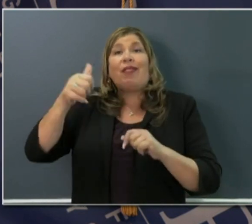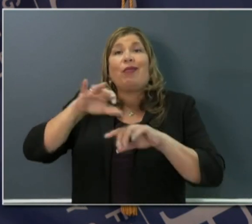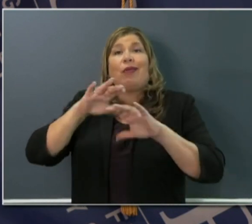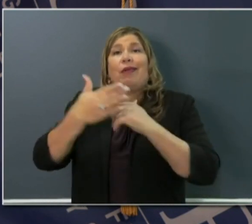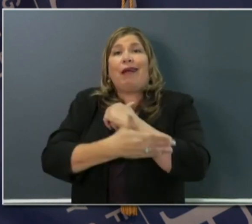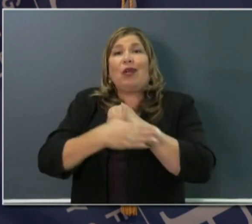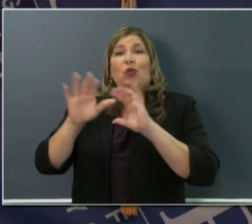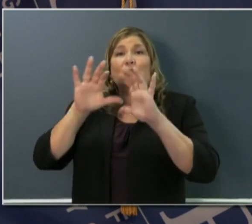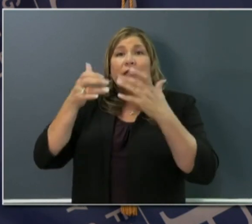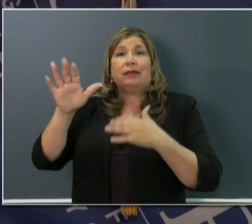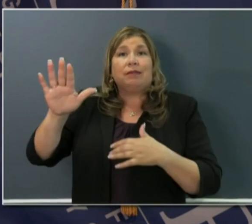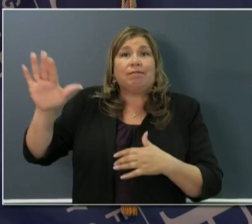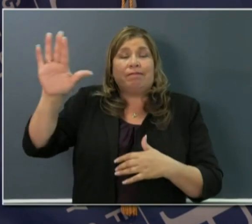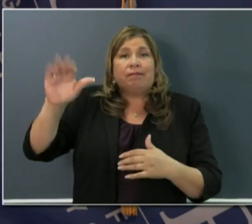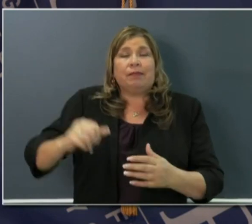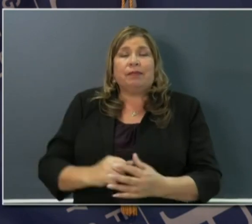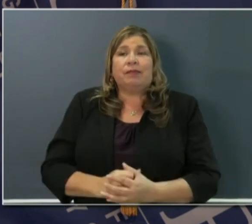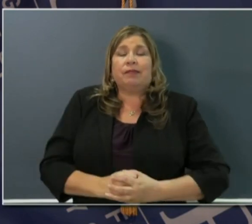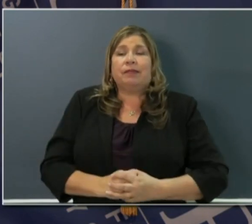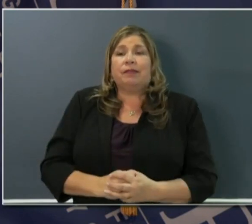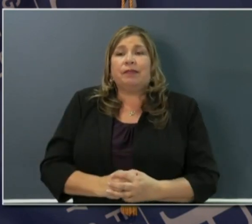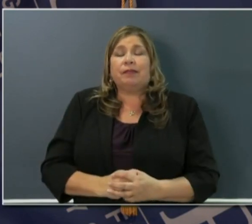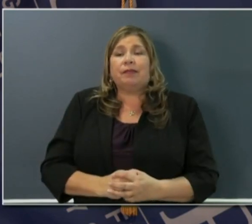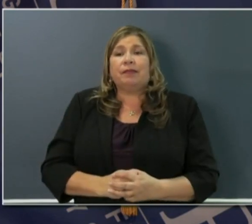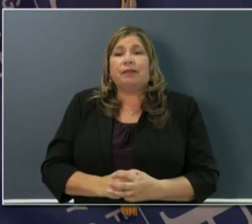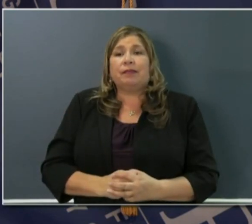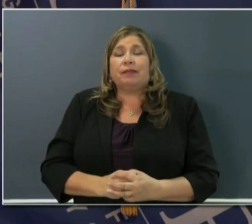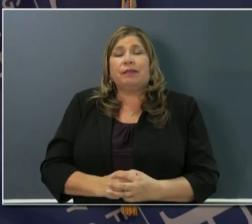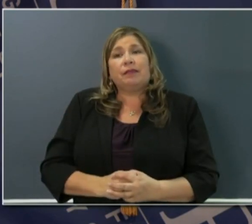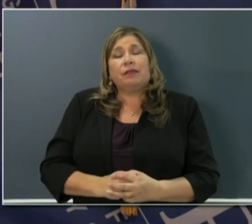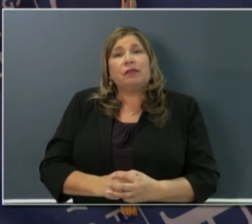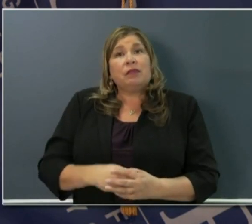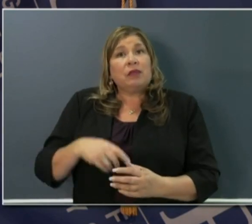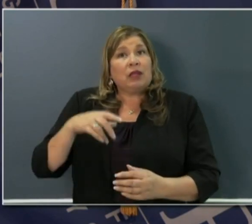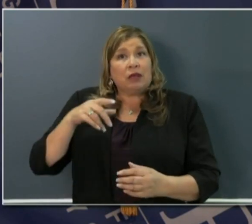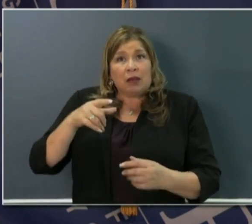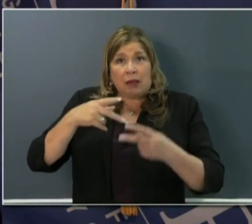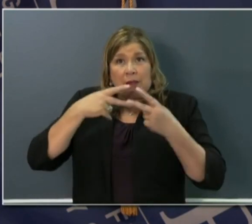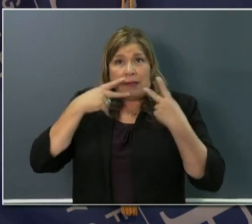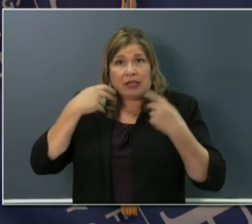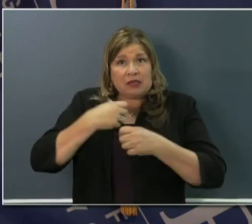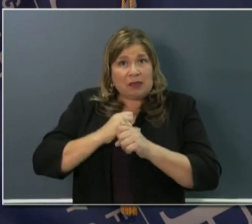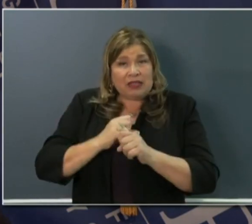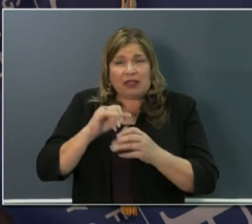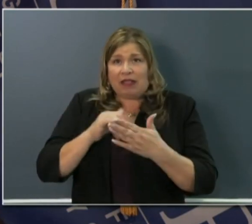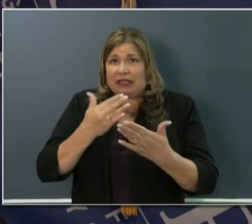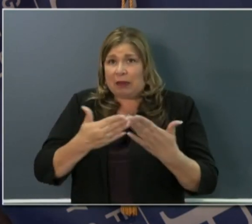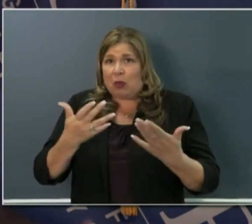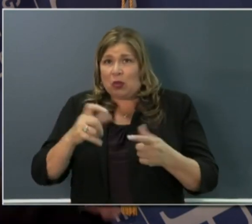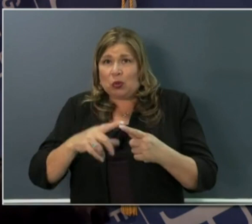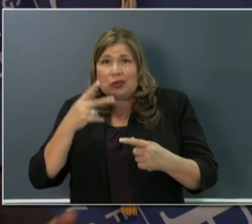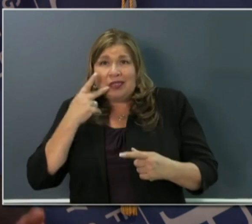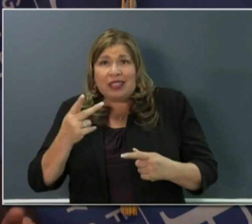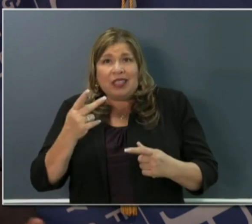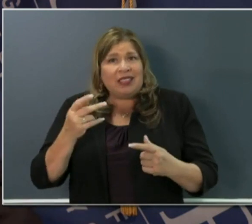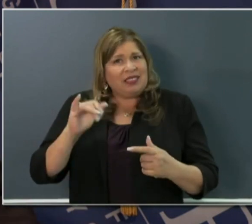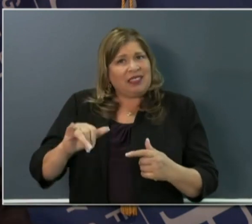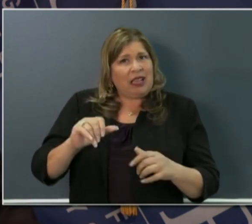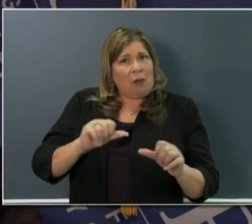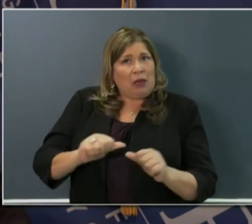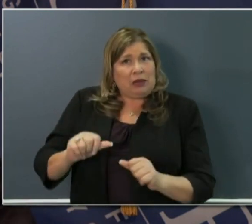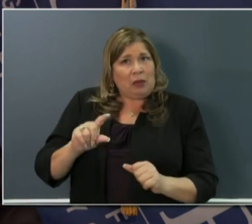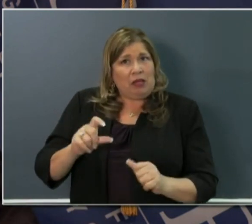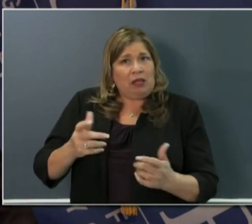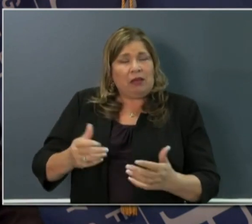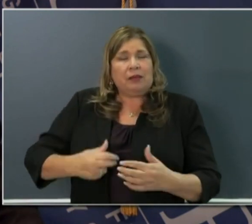mass testing something you still want to see? Is something that could still be feasible? Yeah, as I said a moment ago, we want to significantly improve